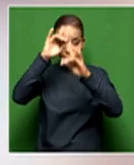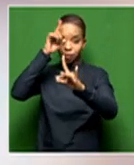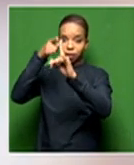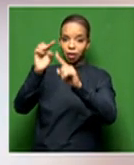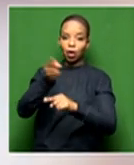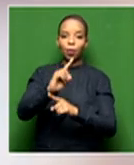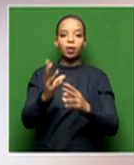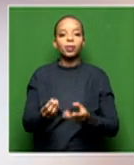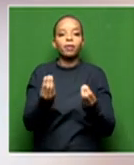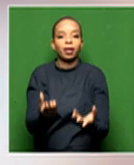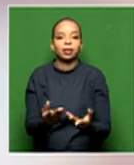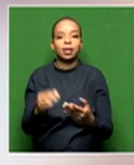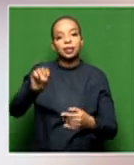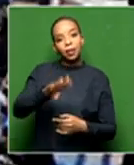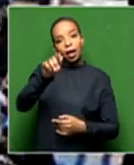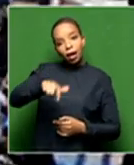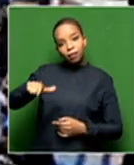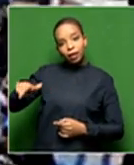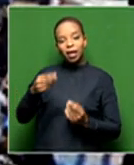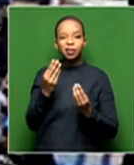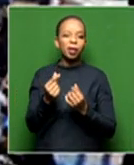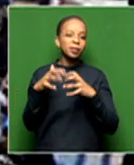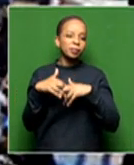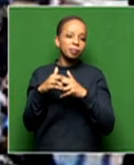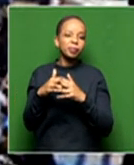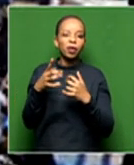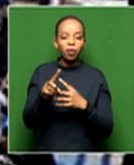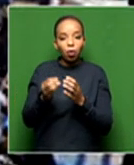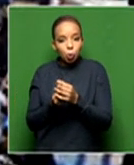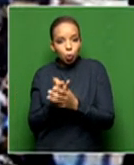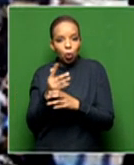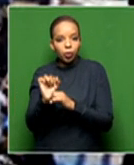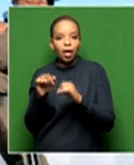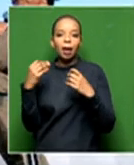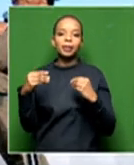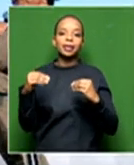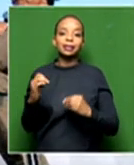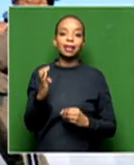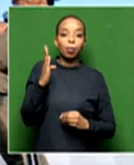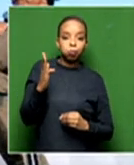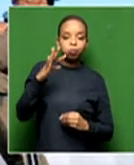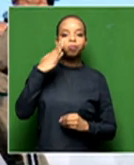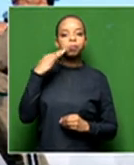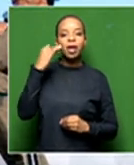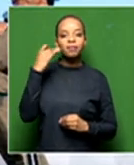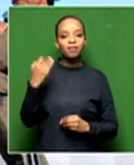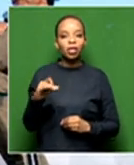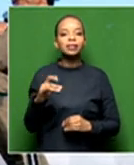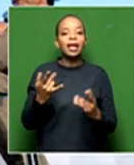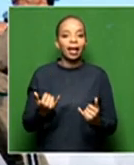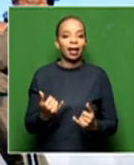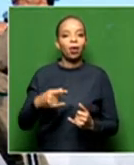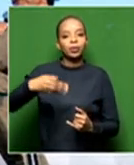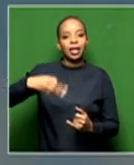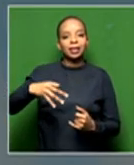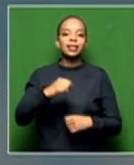African startups with the opportunity to develop and grow their businesses in France. The AI Expo Africa is now in its third year